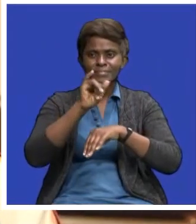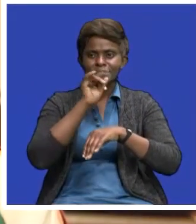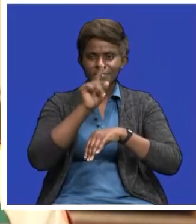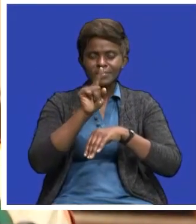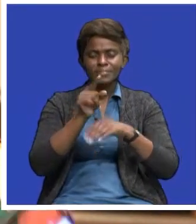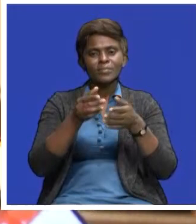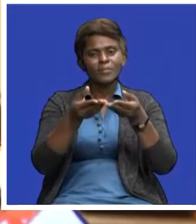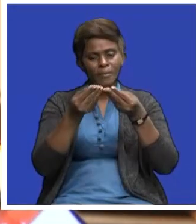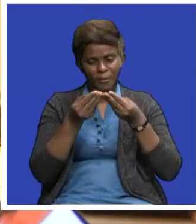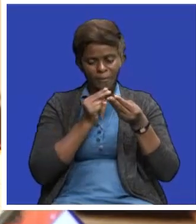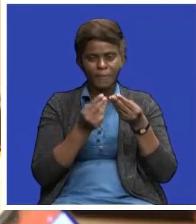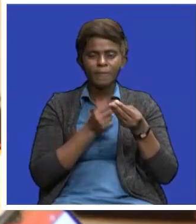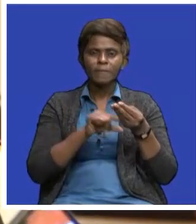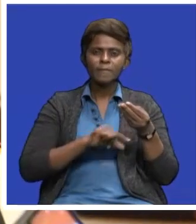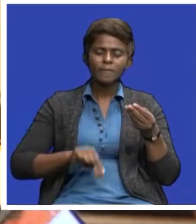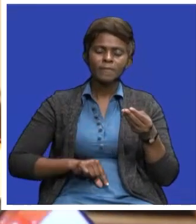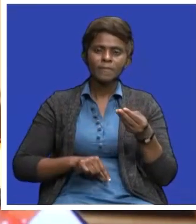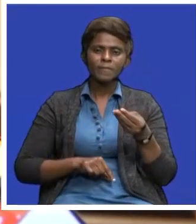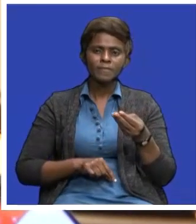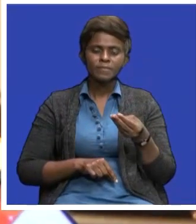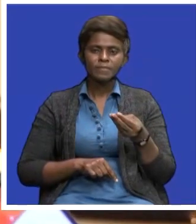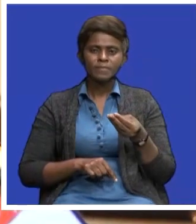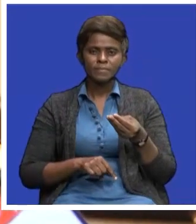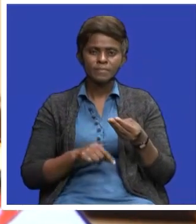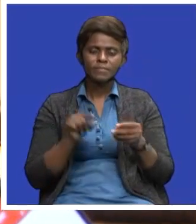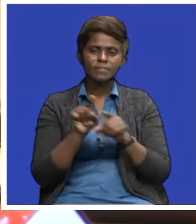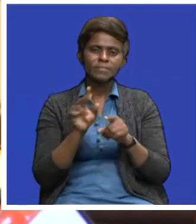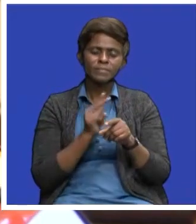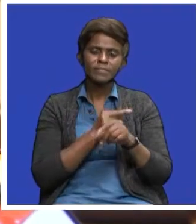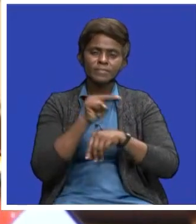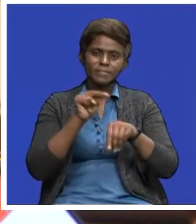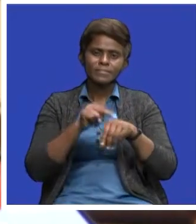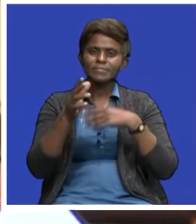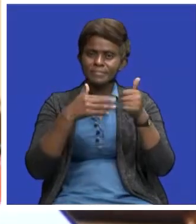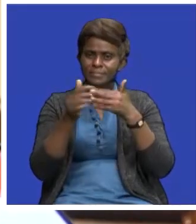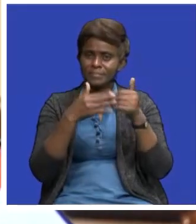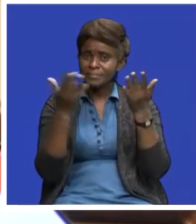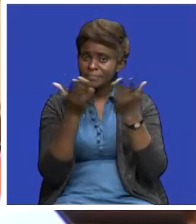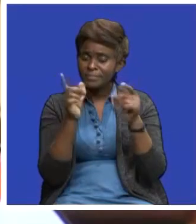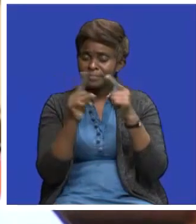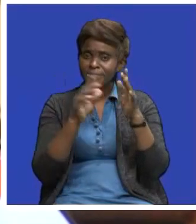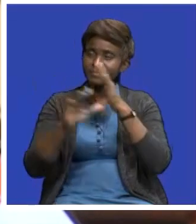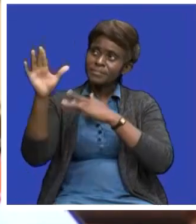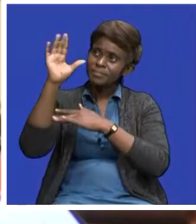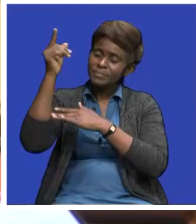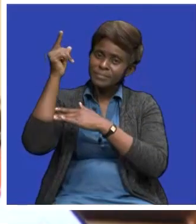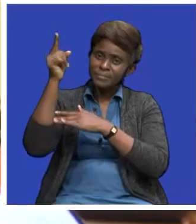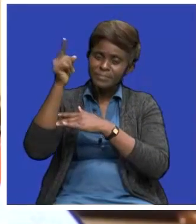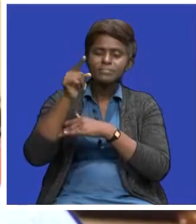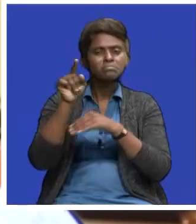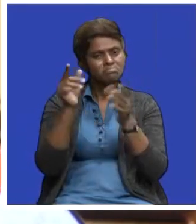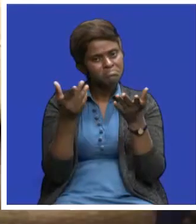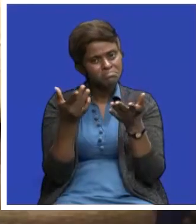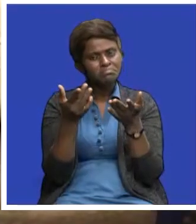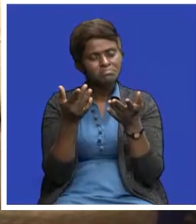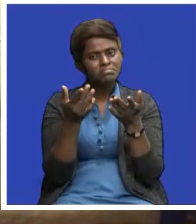us as the Copper Queens, and of course as a nation. It wasn't easy, but through God, as usual, we